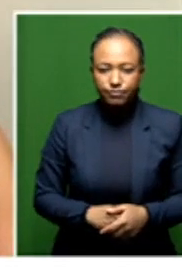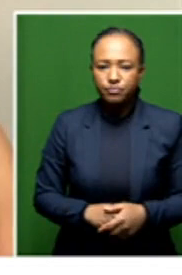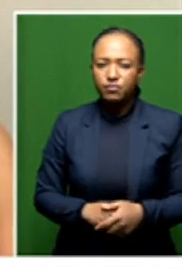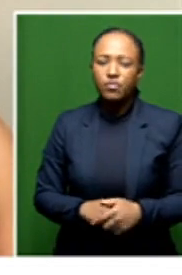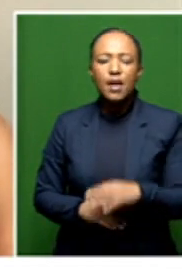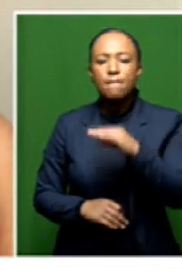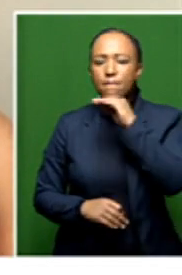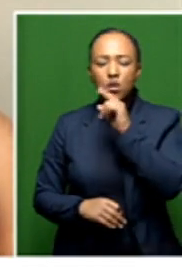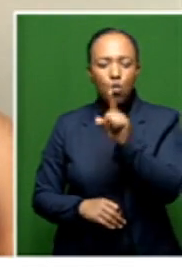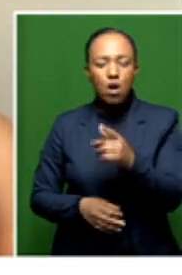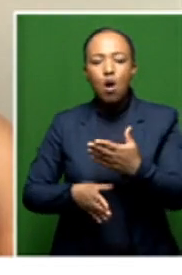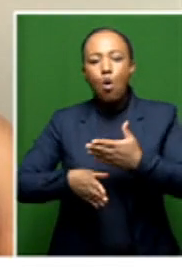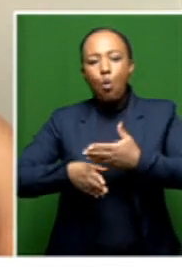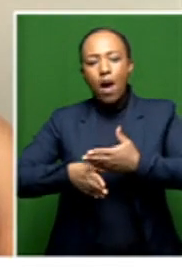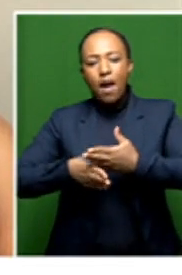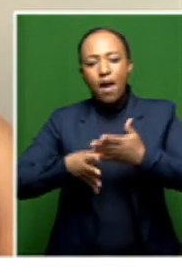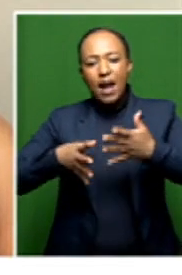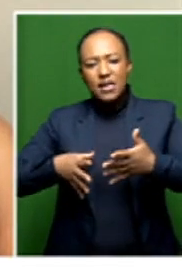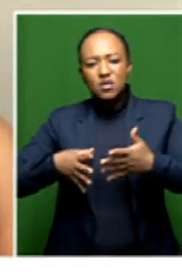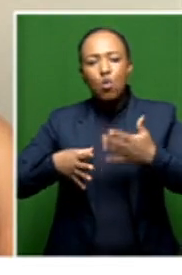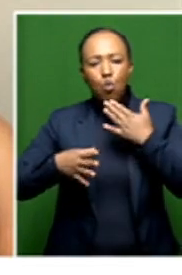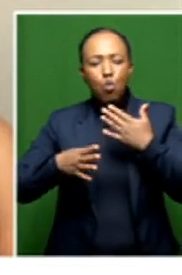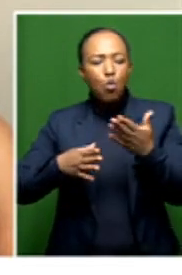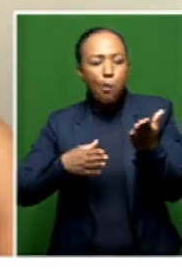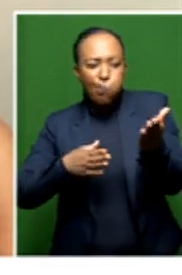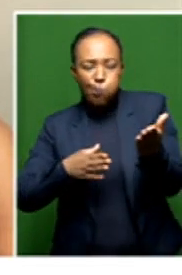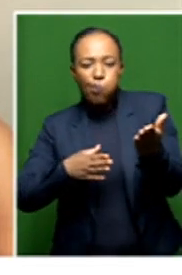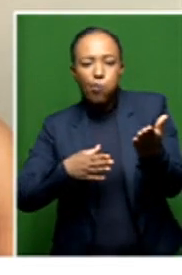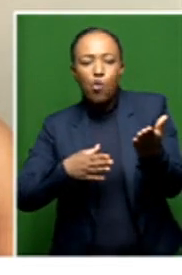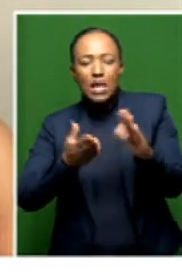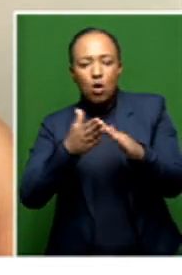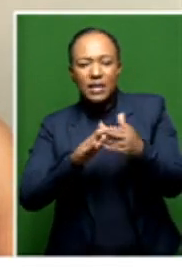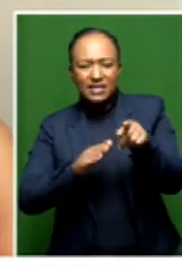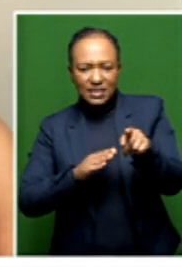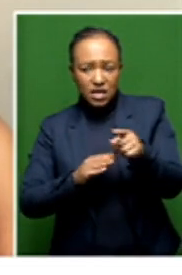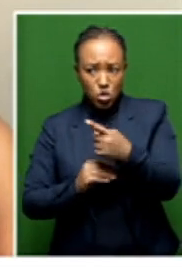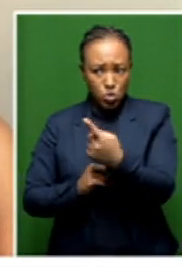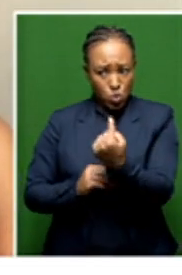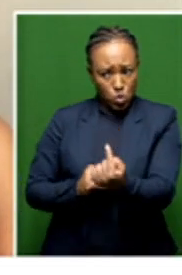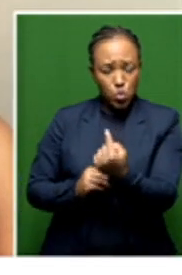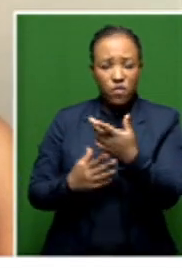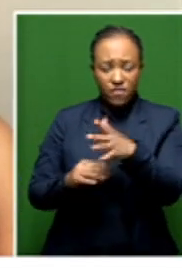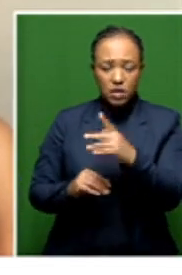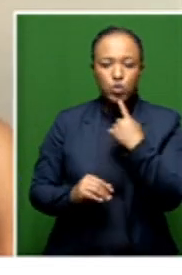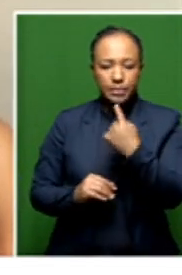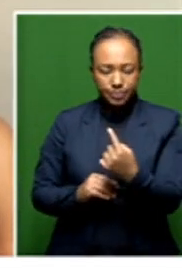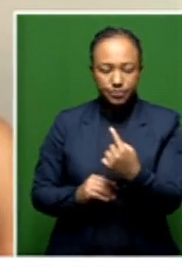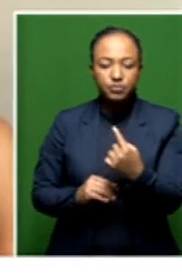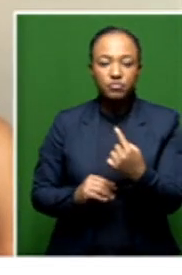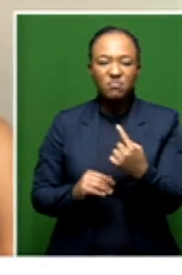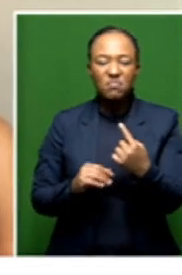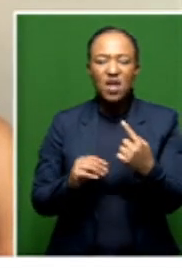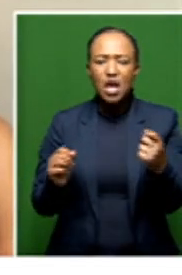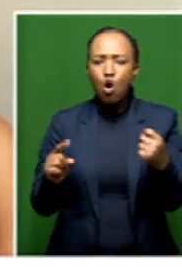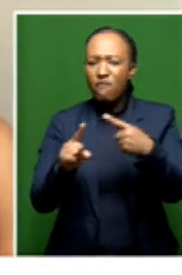for workers on the shop floor? Because as you yourself point out, you know, there is, of course, this tension